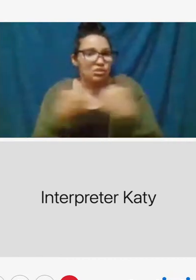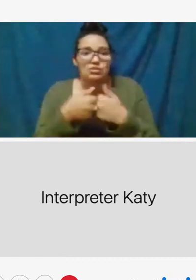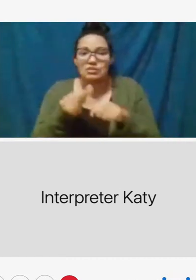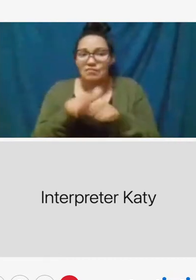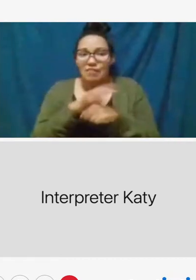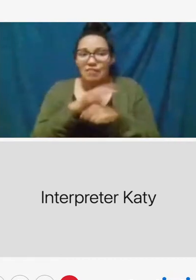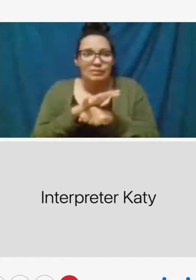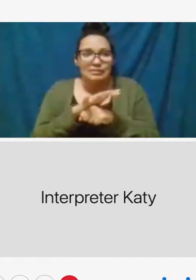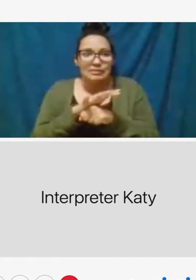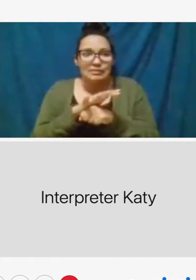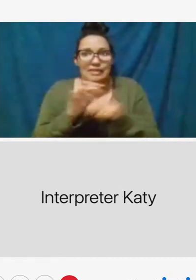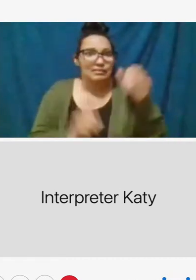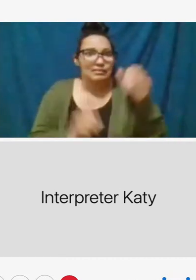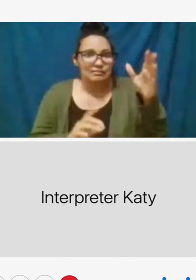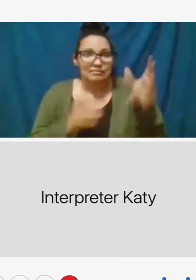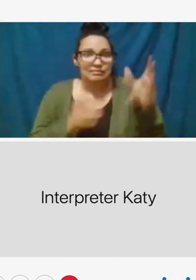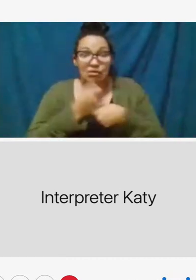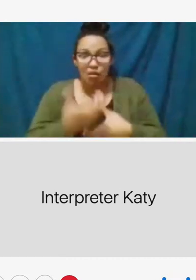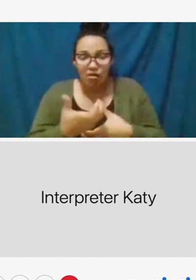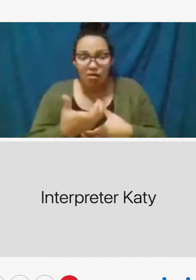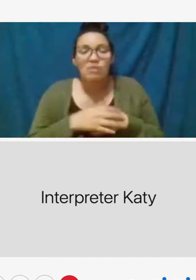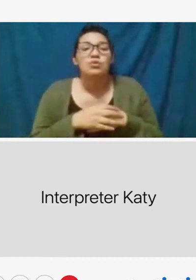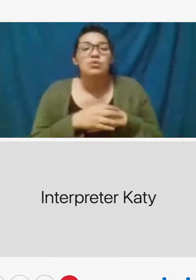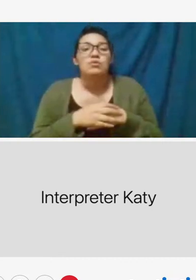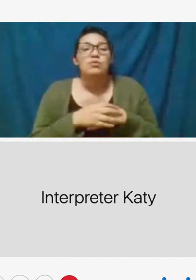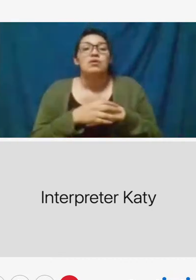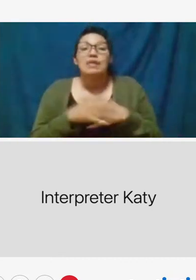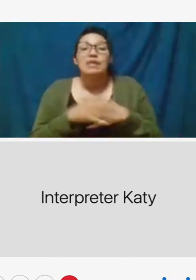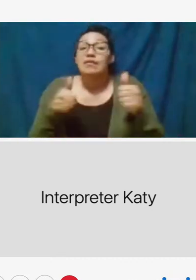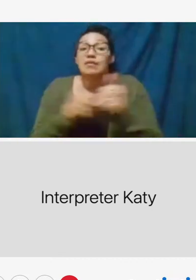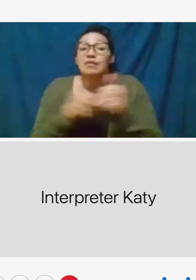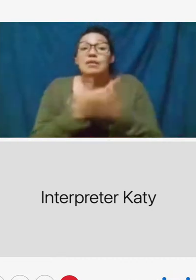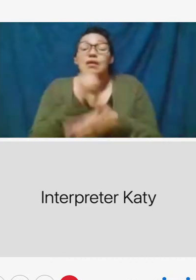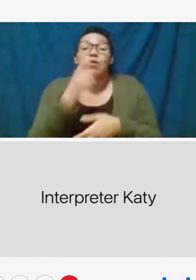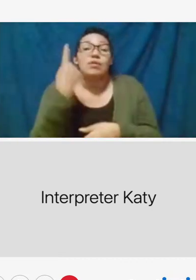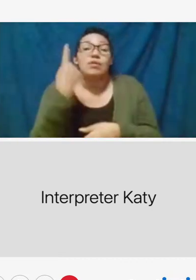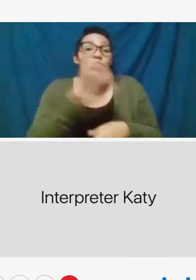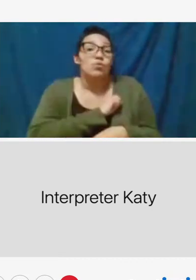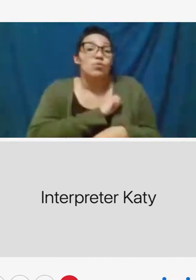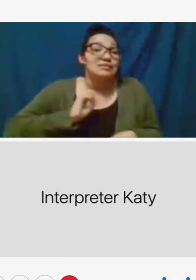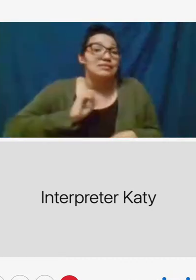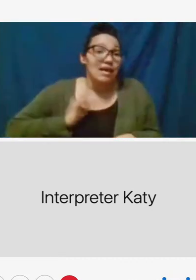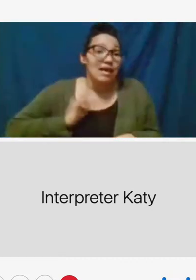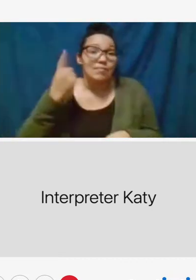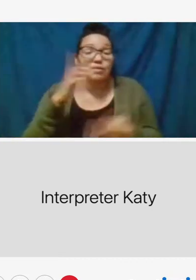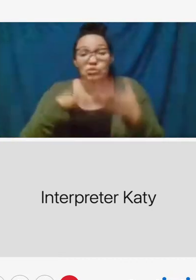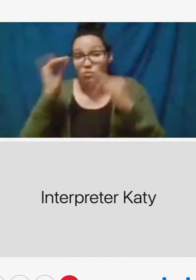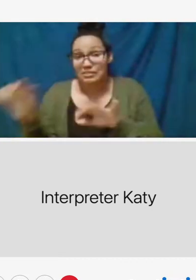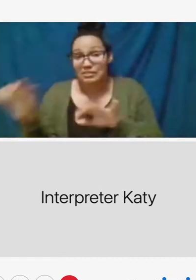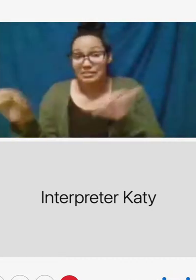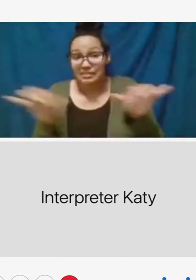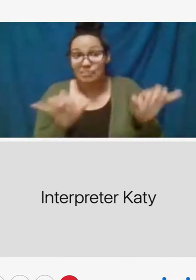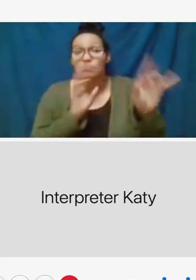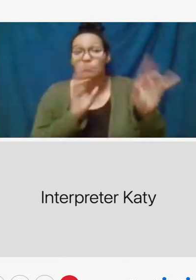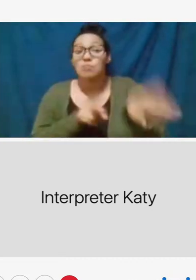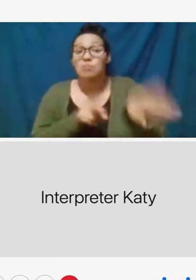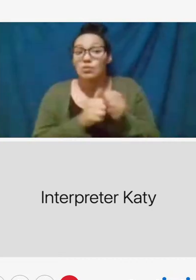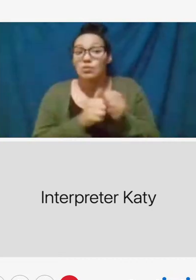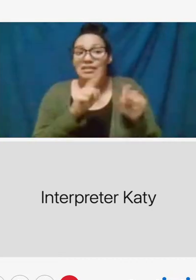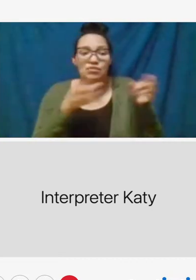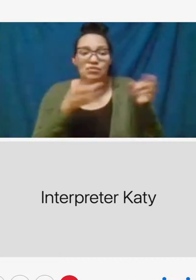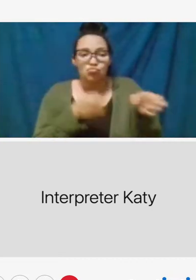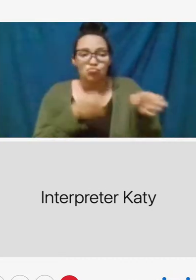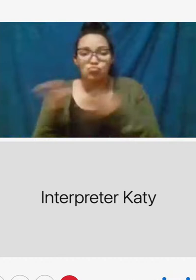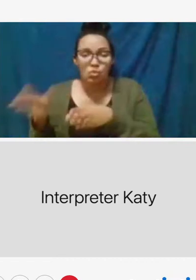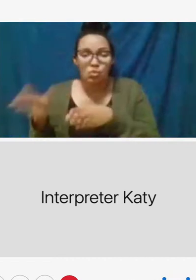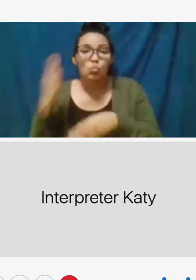and they've updated their guidelines not only just for staff but for students and they've responded with just different strategies that we know work against